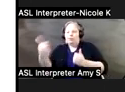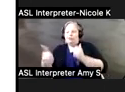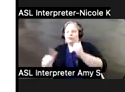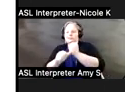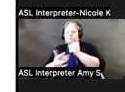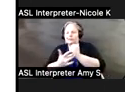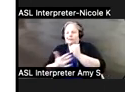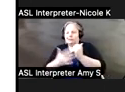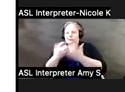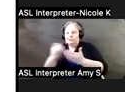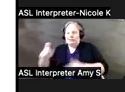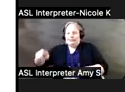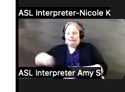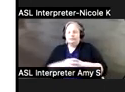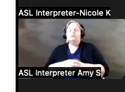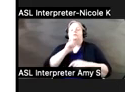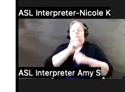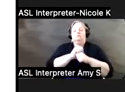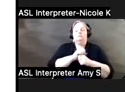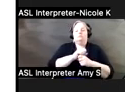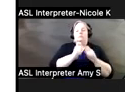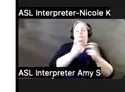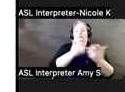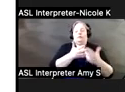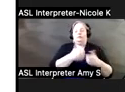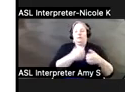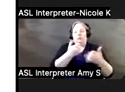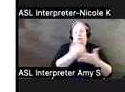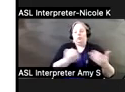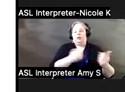Adaptive game equipment, like I said, does translate over to things like computer access.